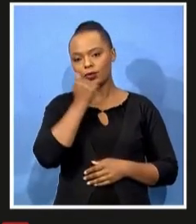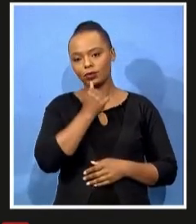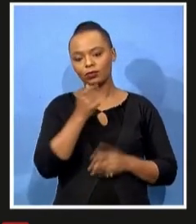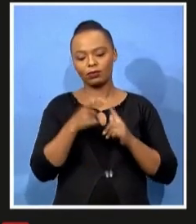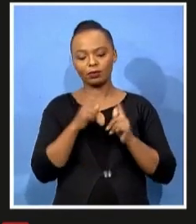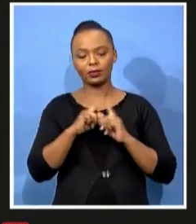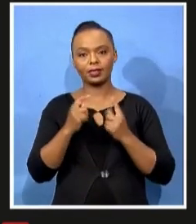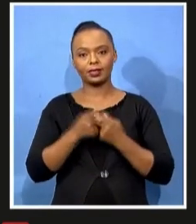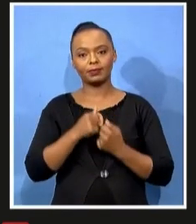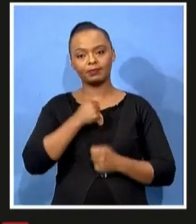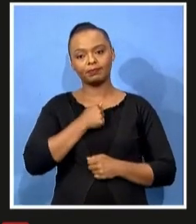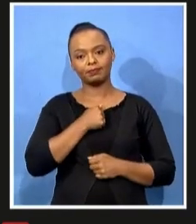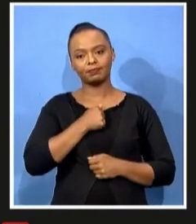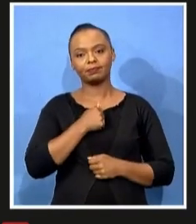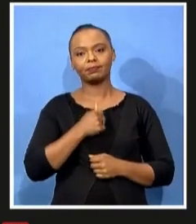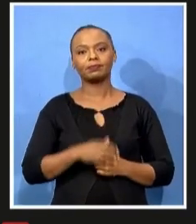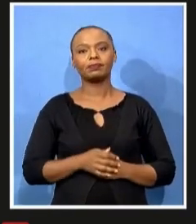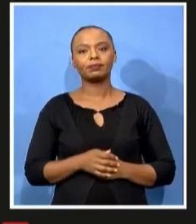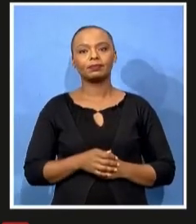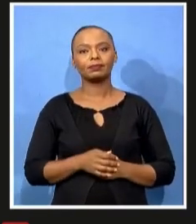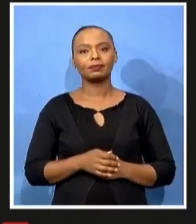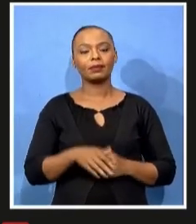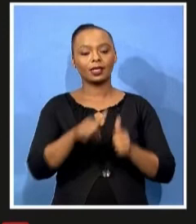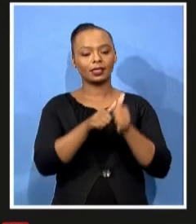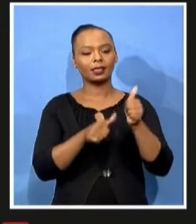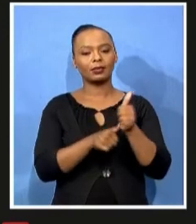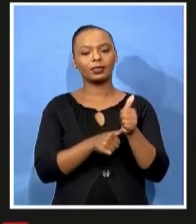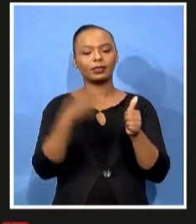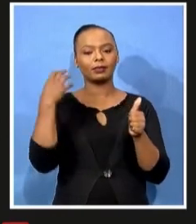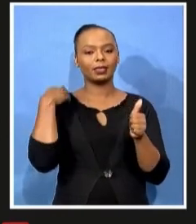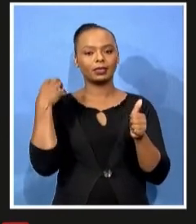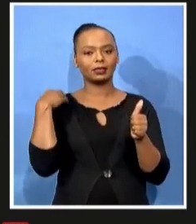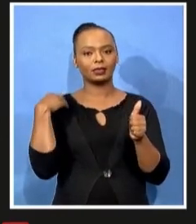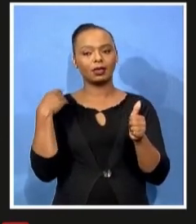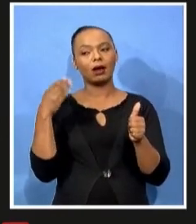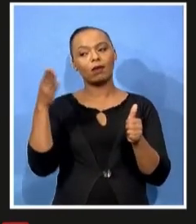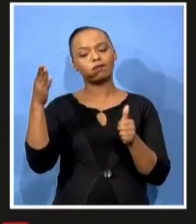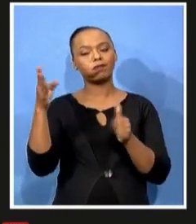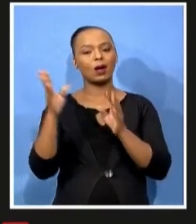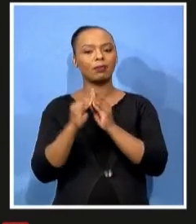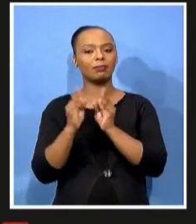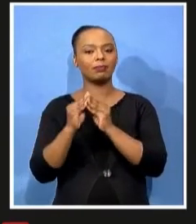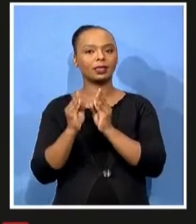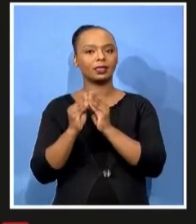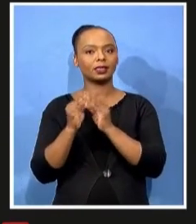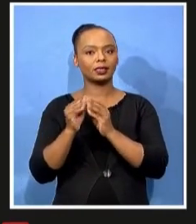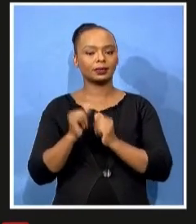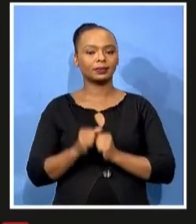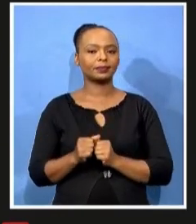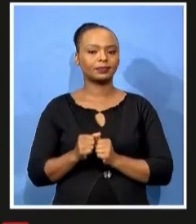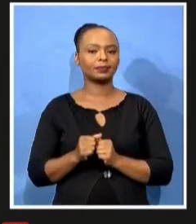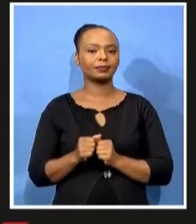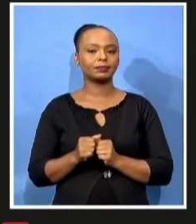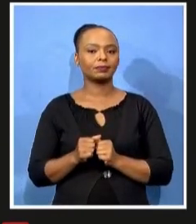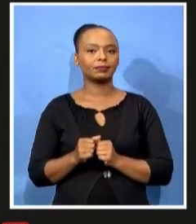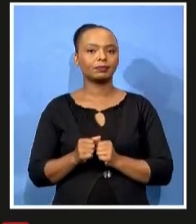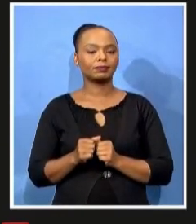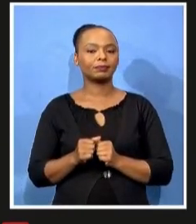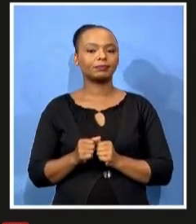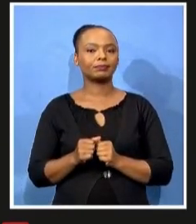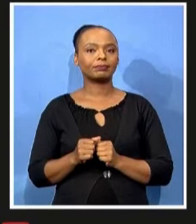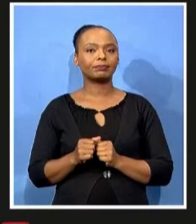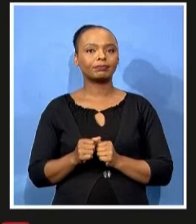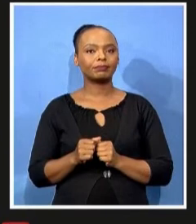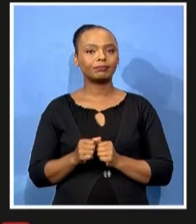Deputy Minister is in a meeting which has been convened by the President, and so is not able to join us. The